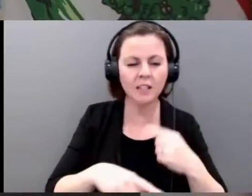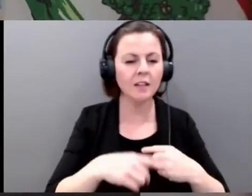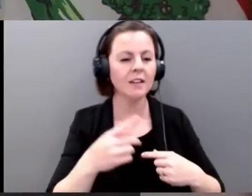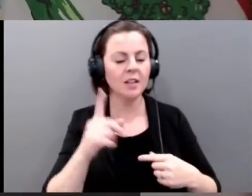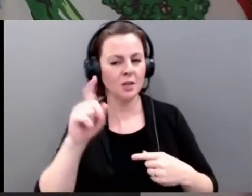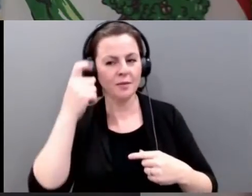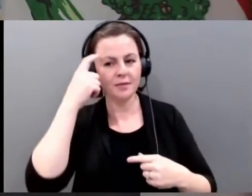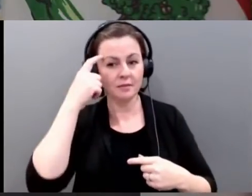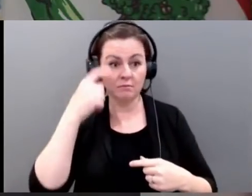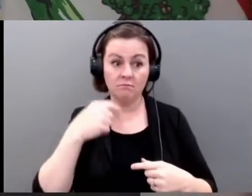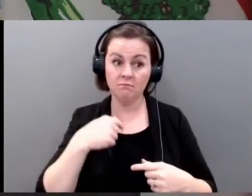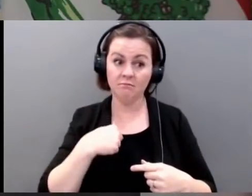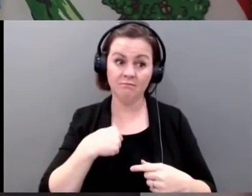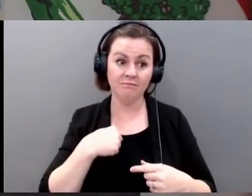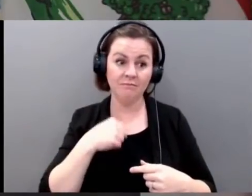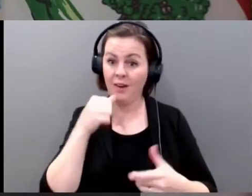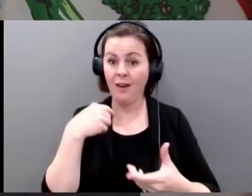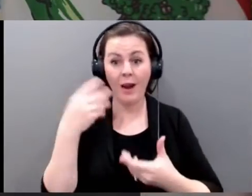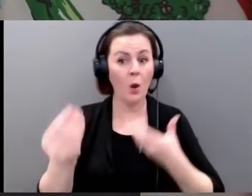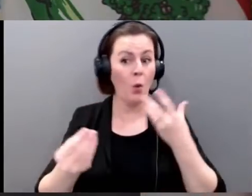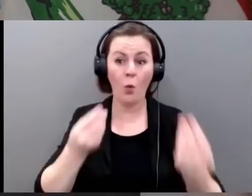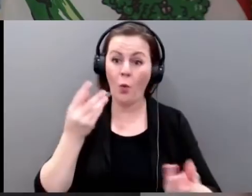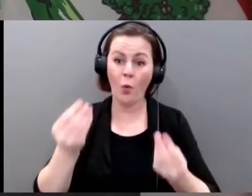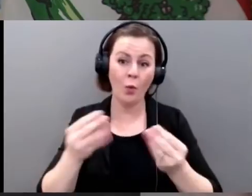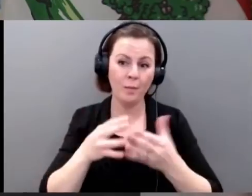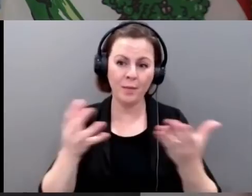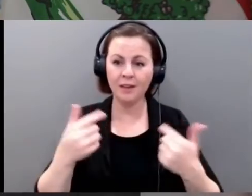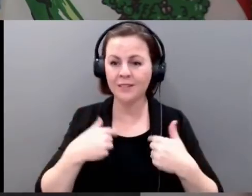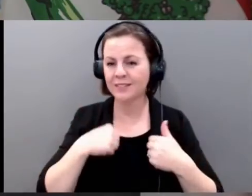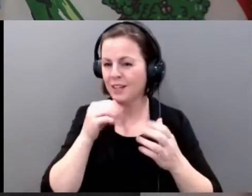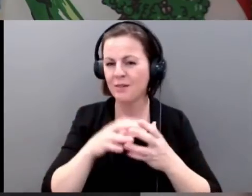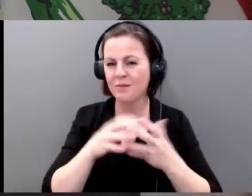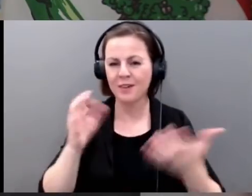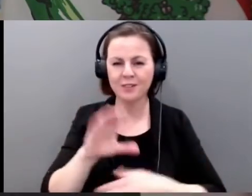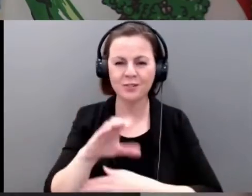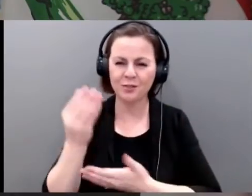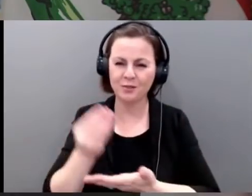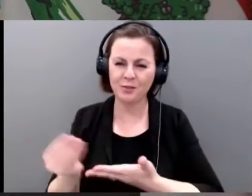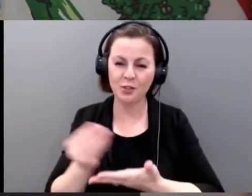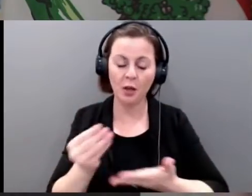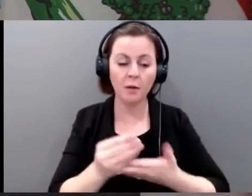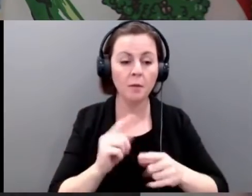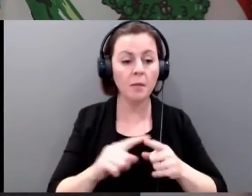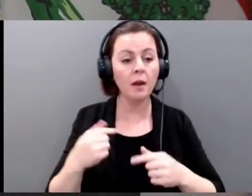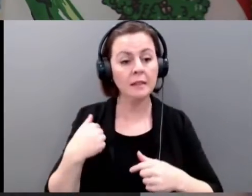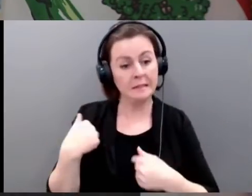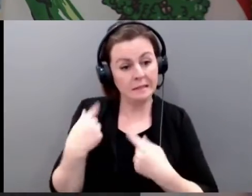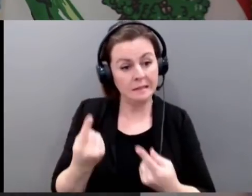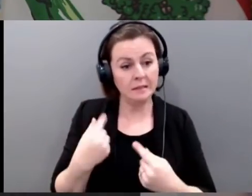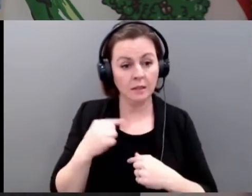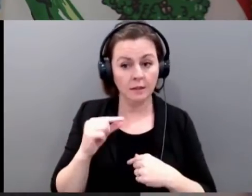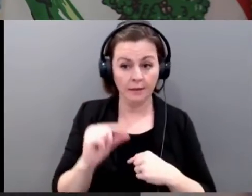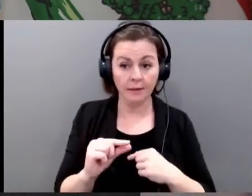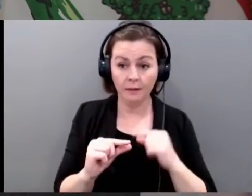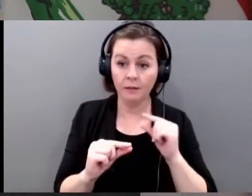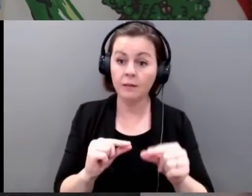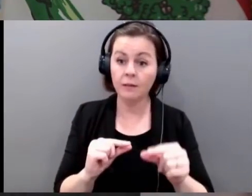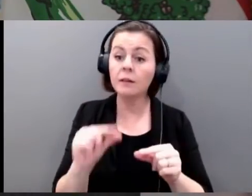out very much. I don't have a whole lot of my own shopping done yet, but the little amount that I have been out, I've noticed